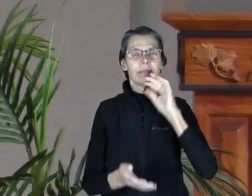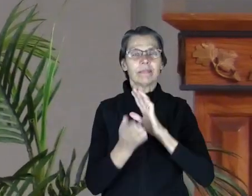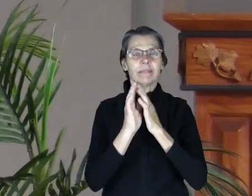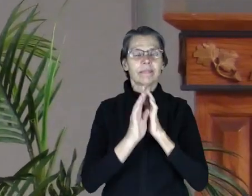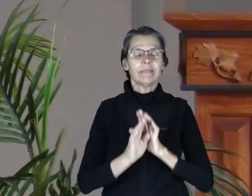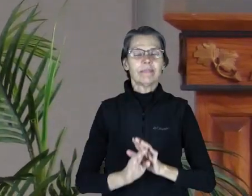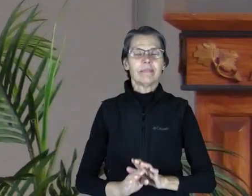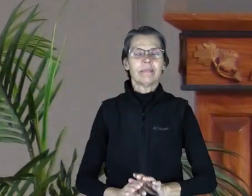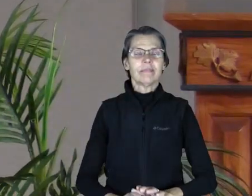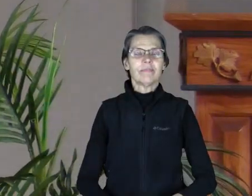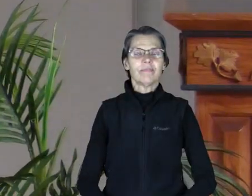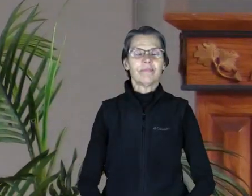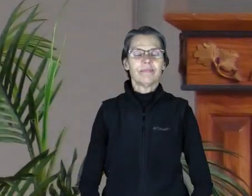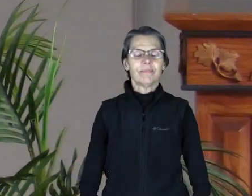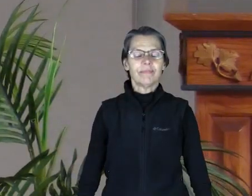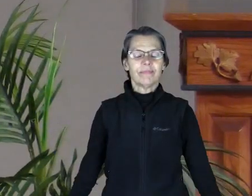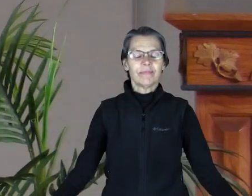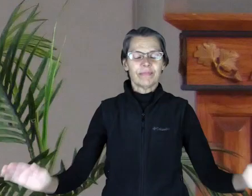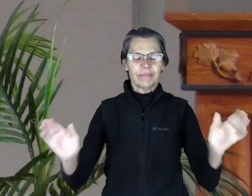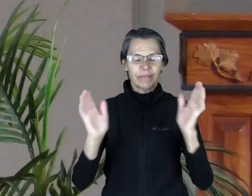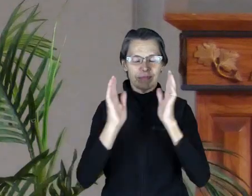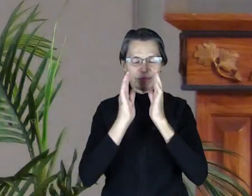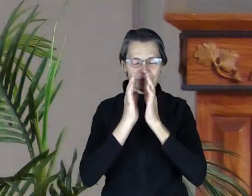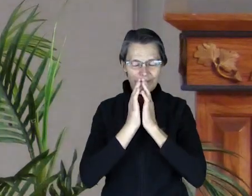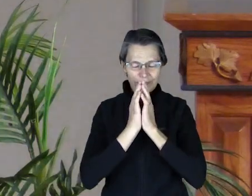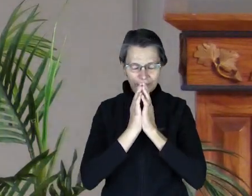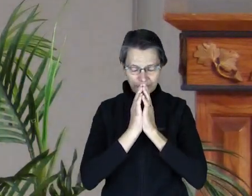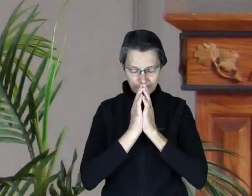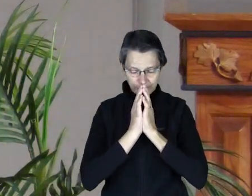Christ. If you would pray with me.